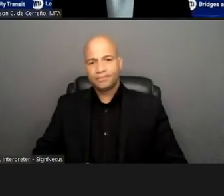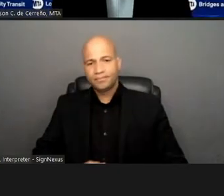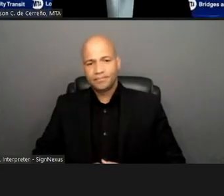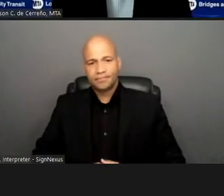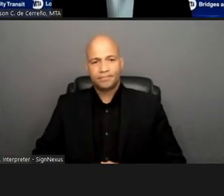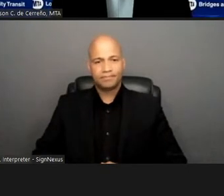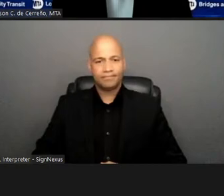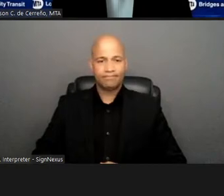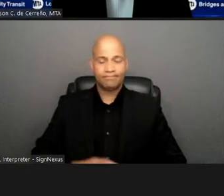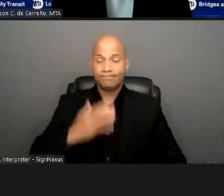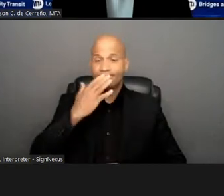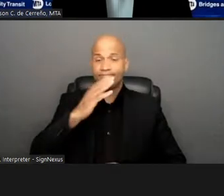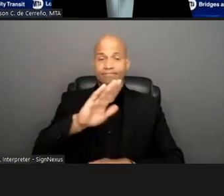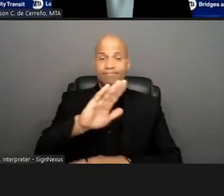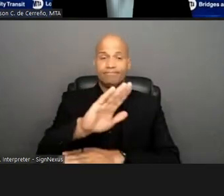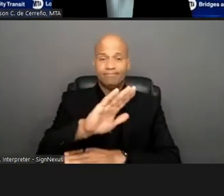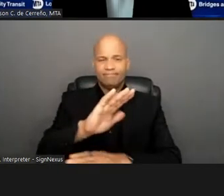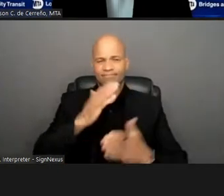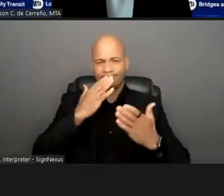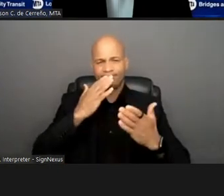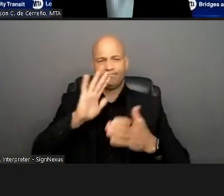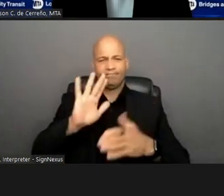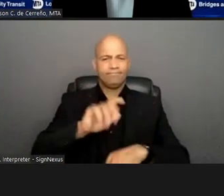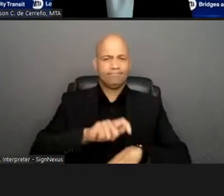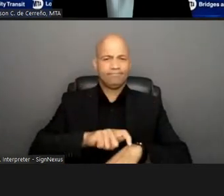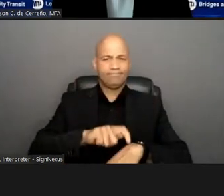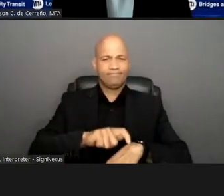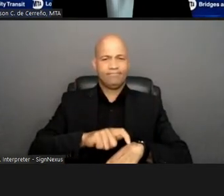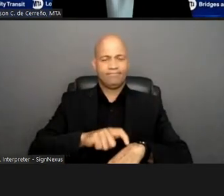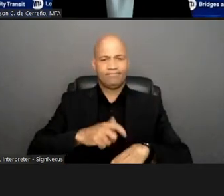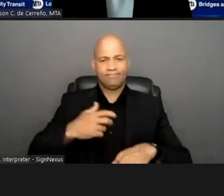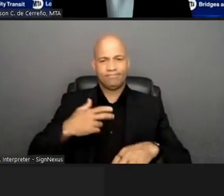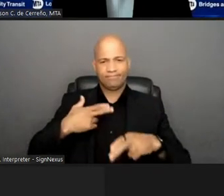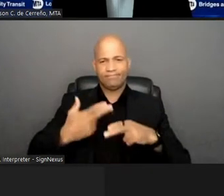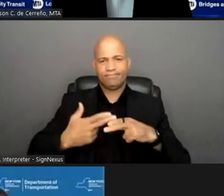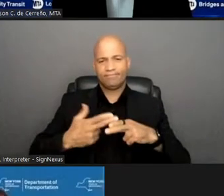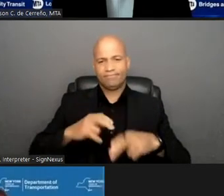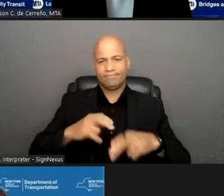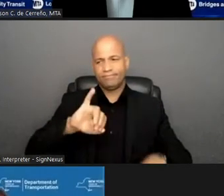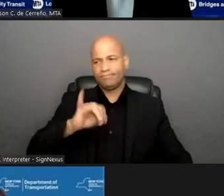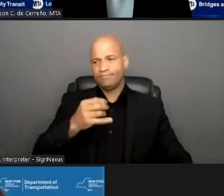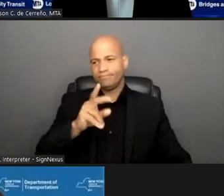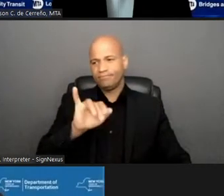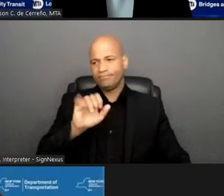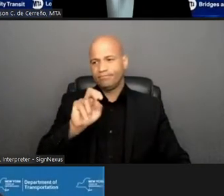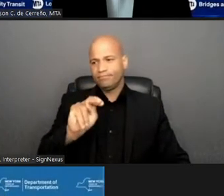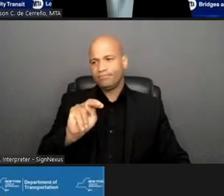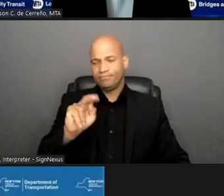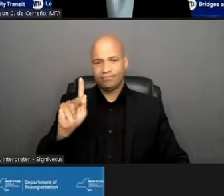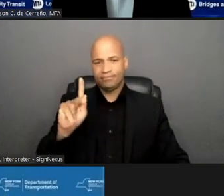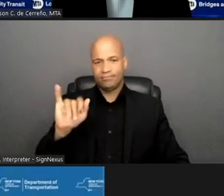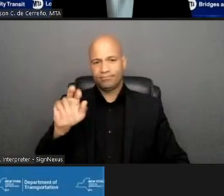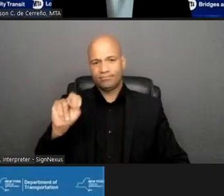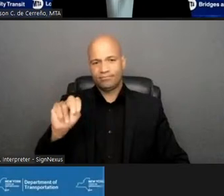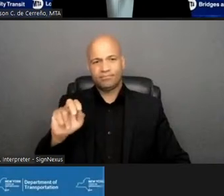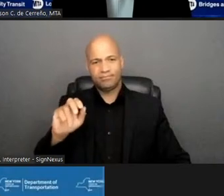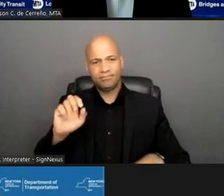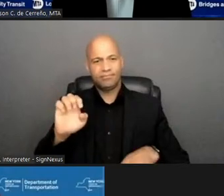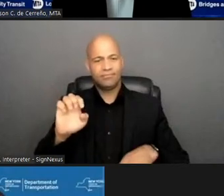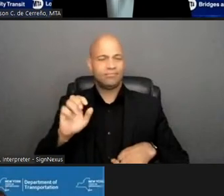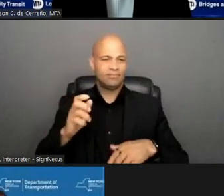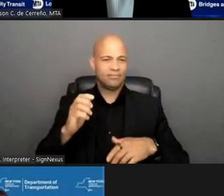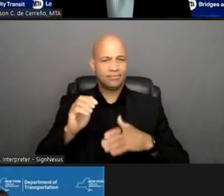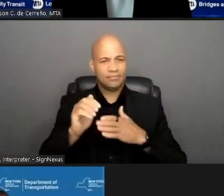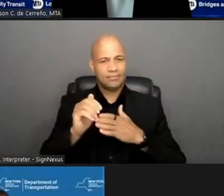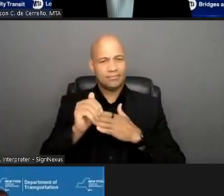good afternoon and thank you for your time my name is Julian Klein I'm the head of policy at Tech NYC Tech